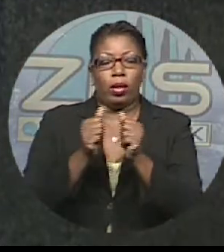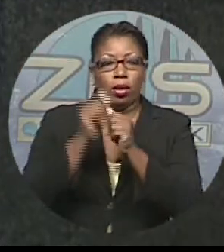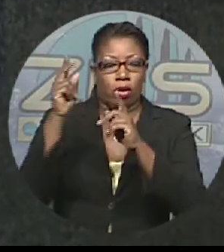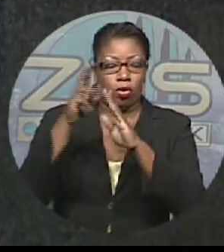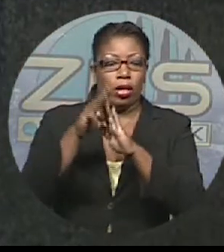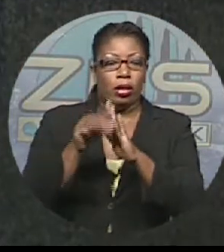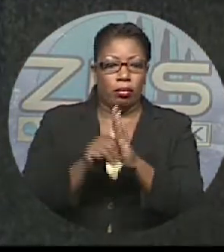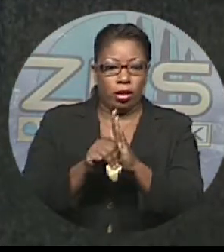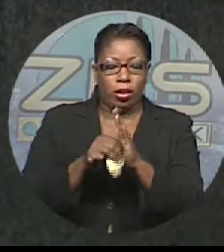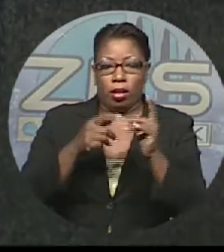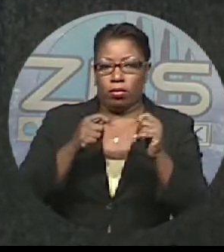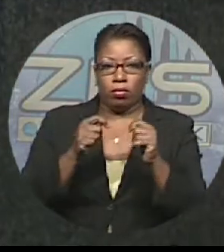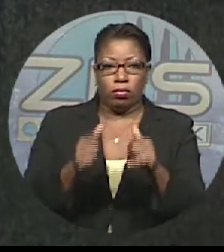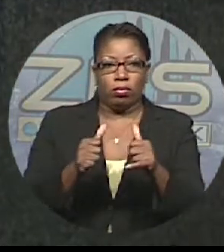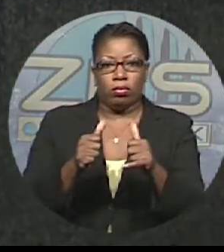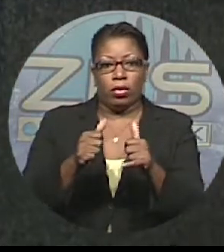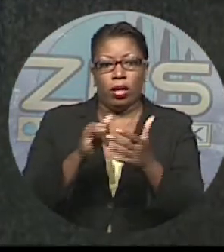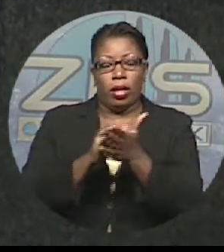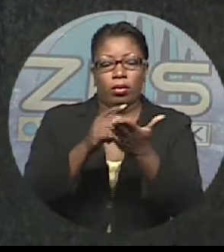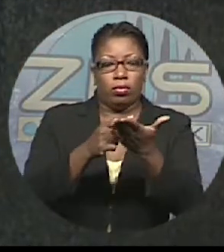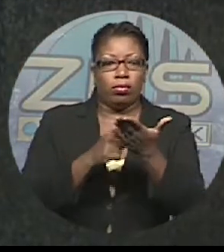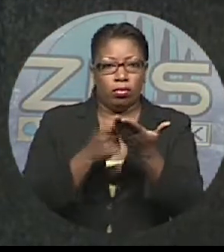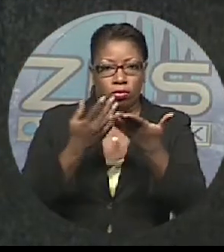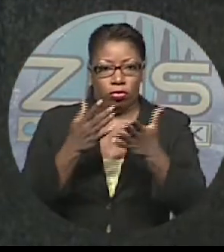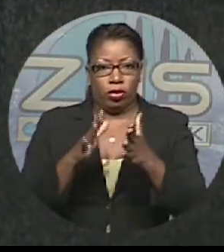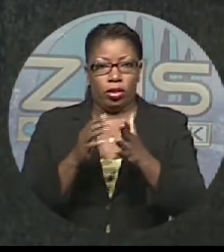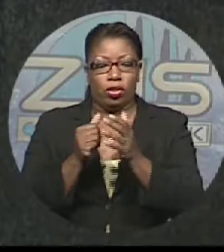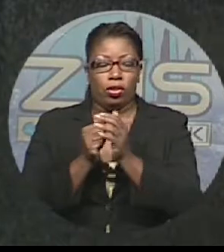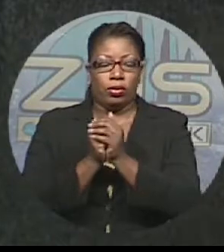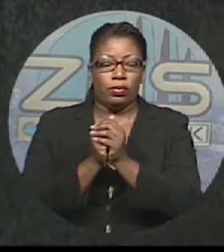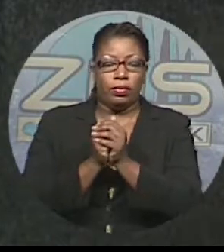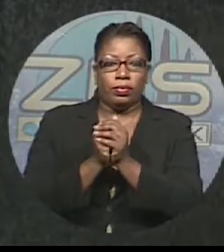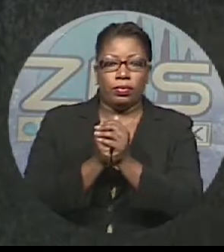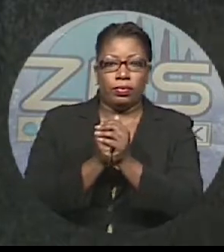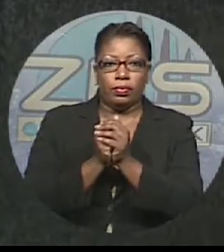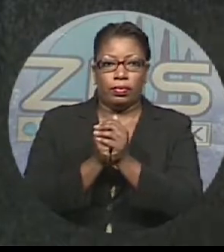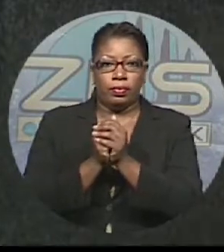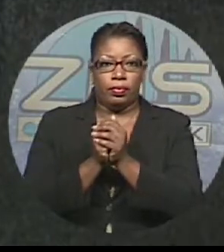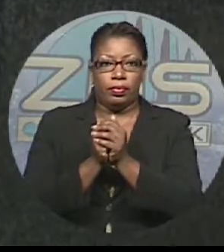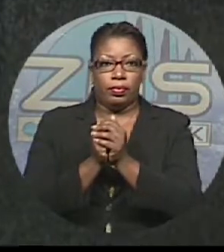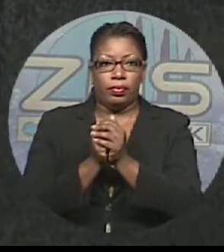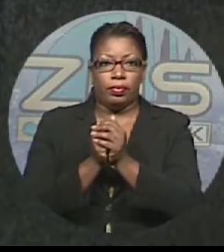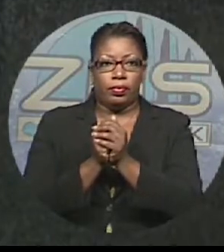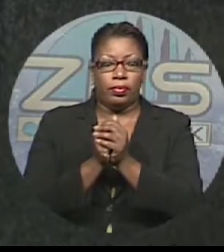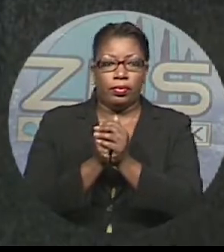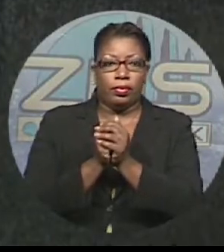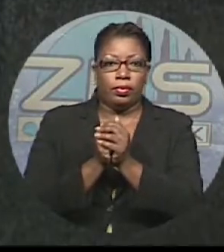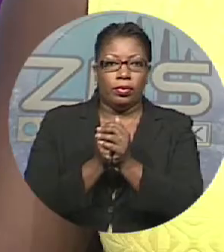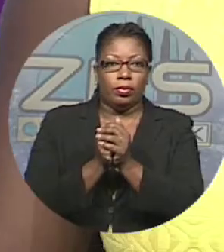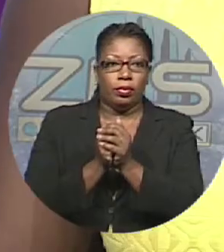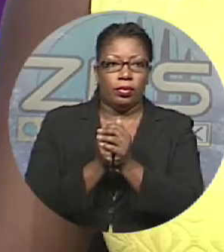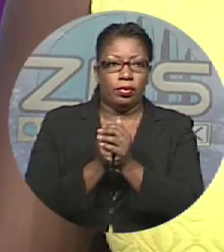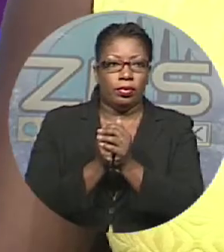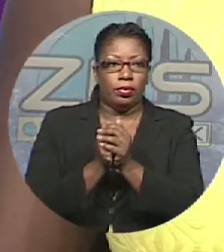and the speed in which negotiations were completed. Cleopatra Murphy, ZNS Network